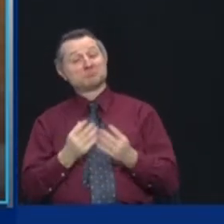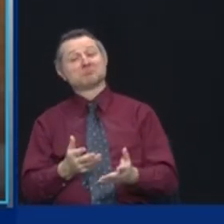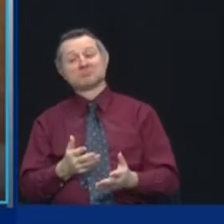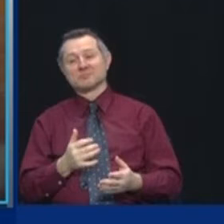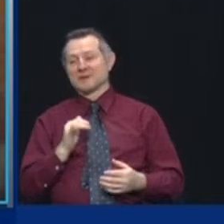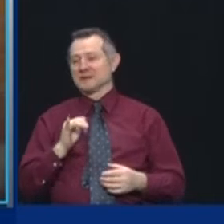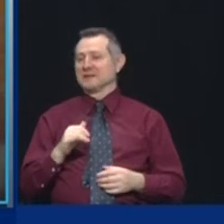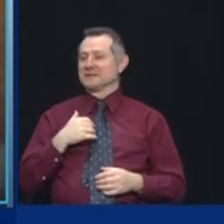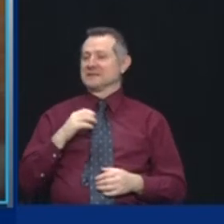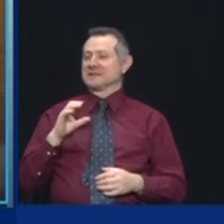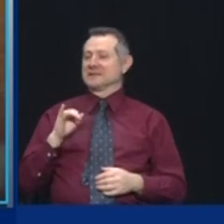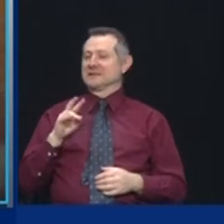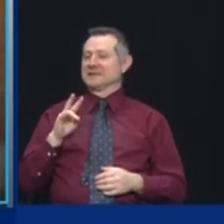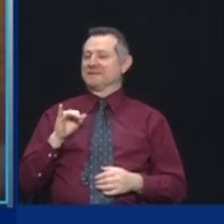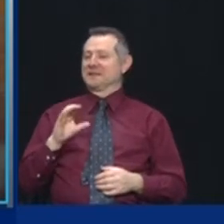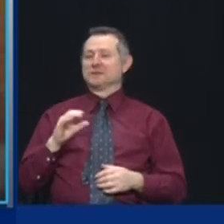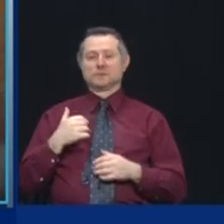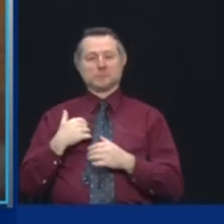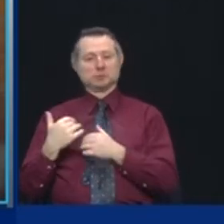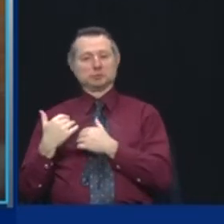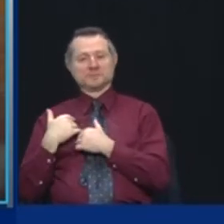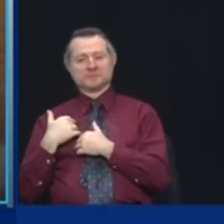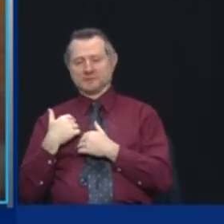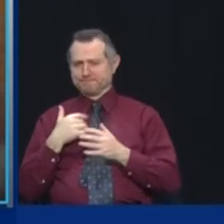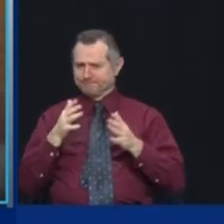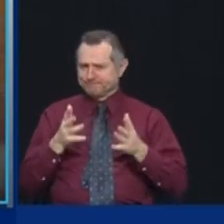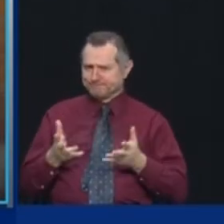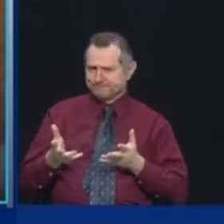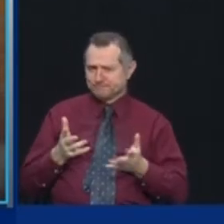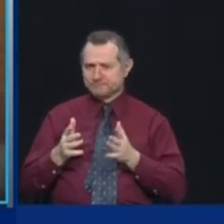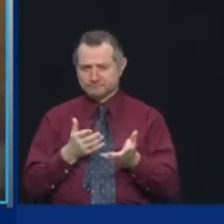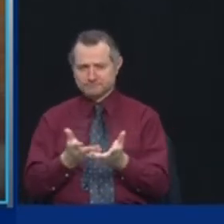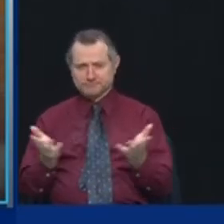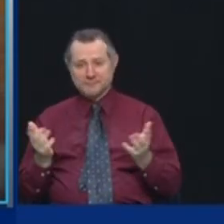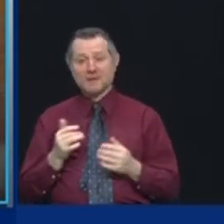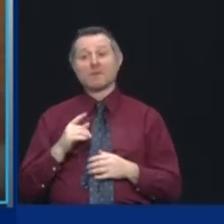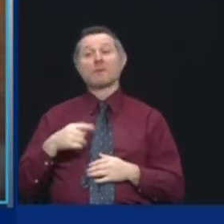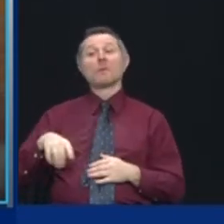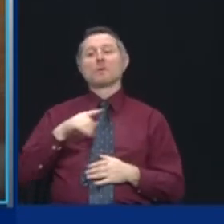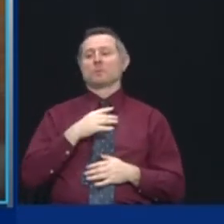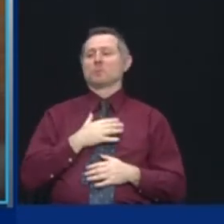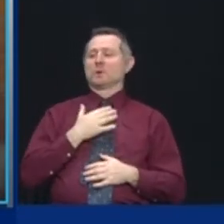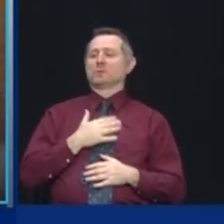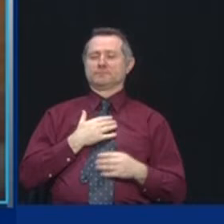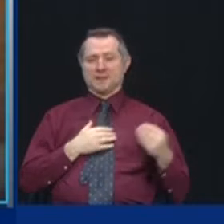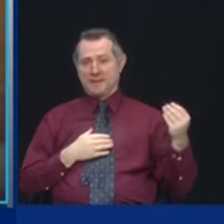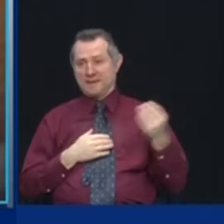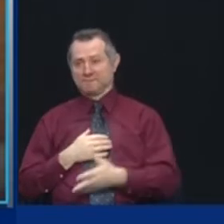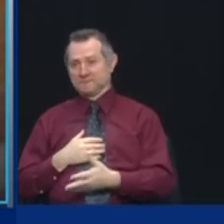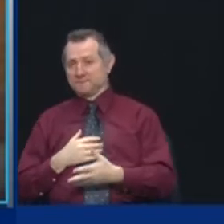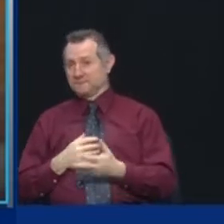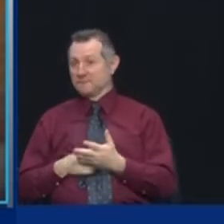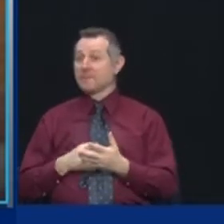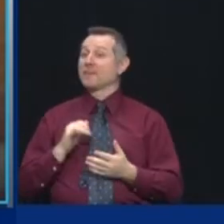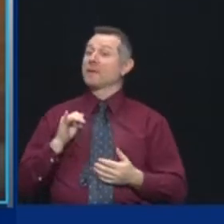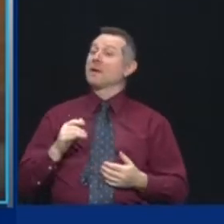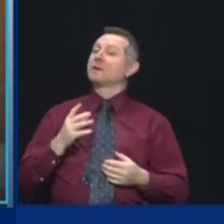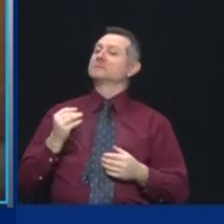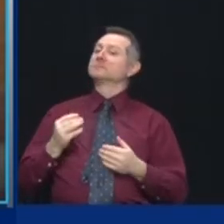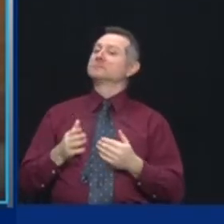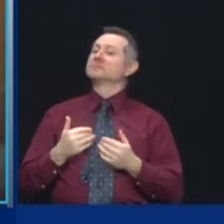responsibility of all of us. It's generous, it's convenient, and it's another